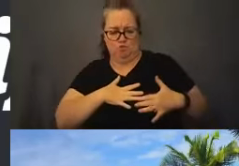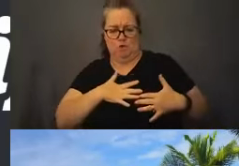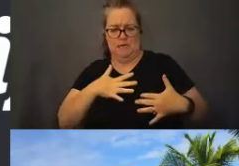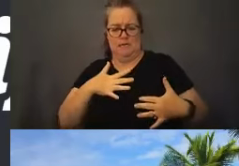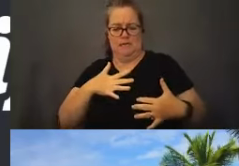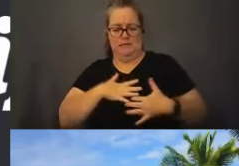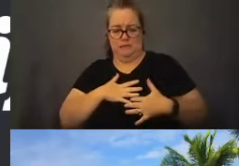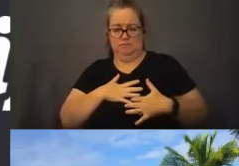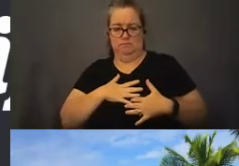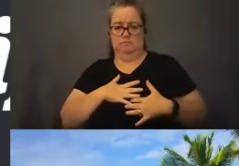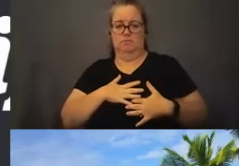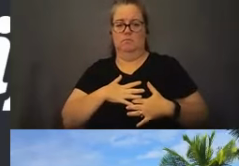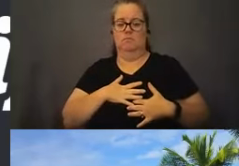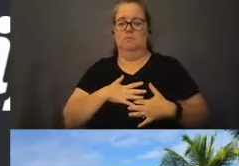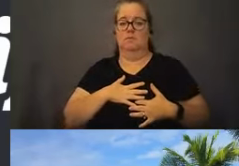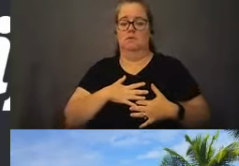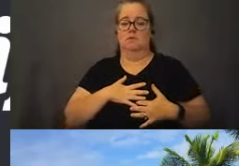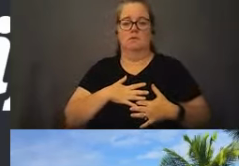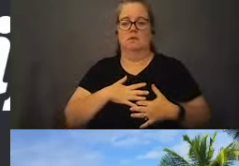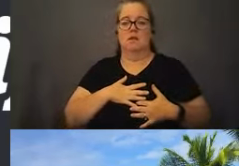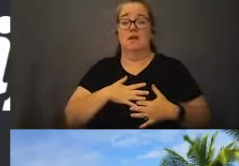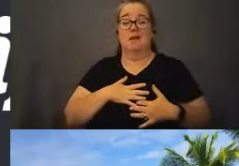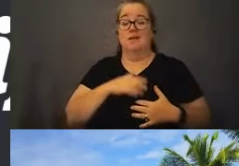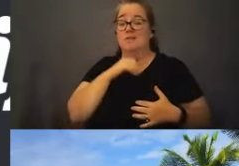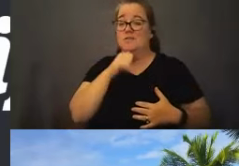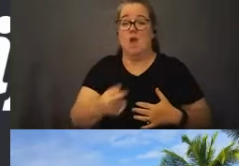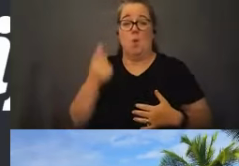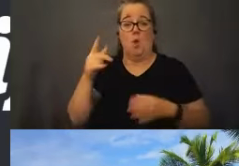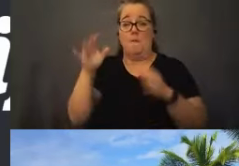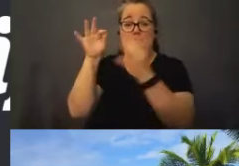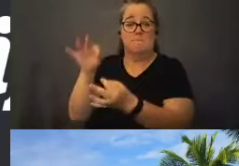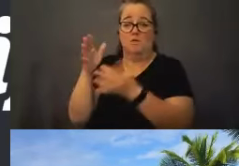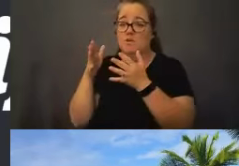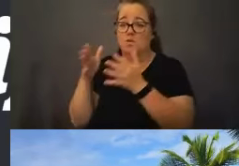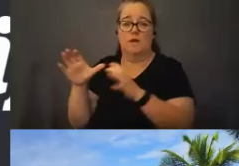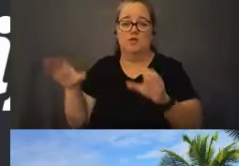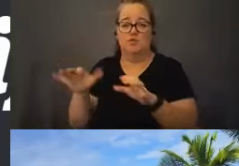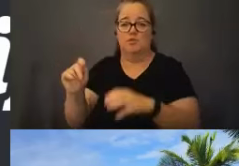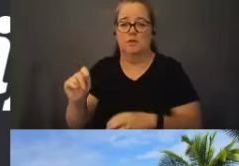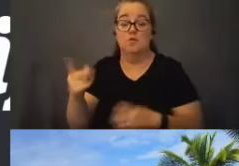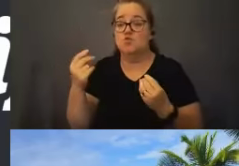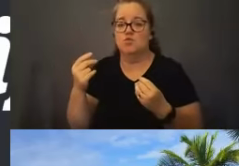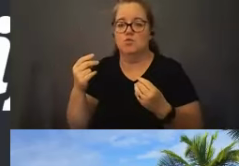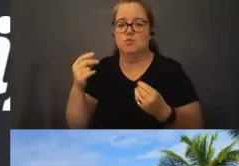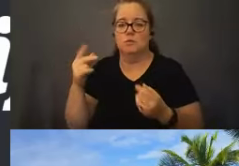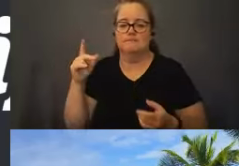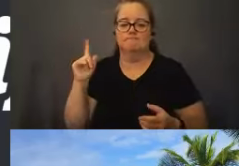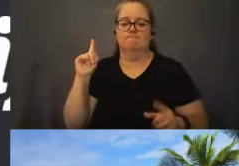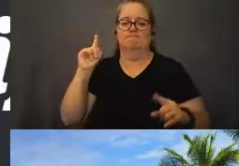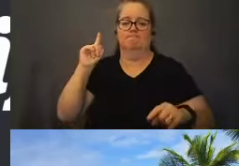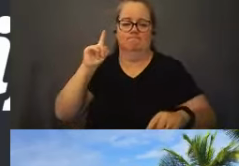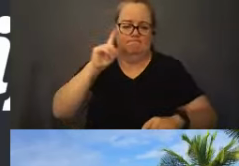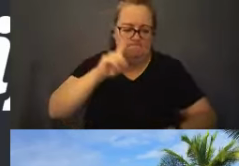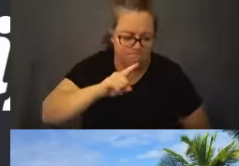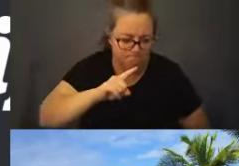There's no one particular way to do this. We just kind of get down close